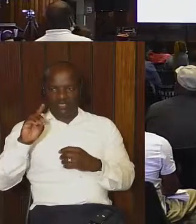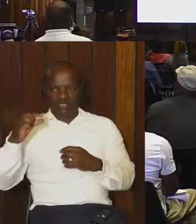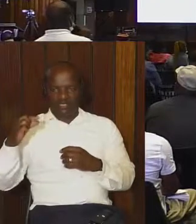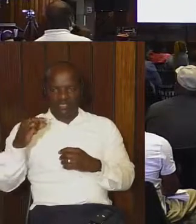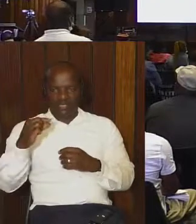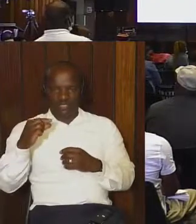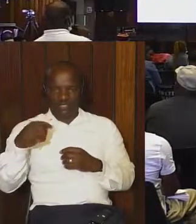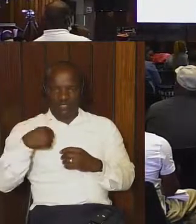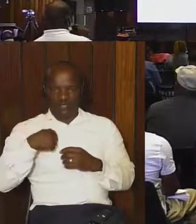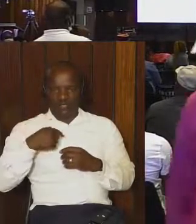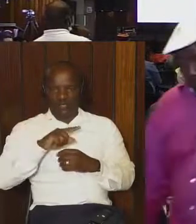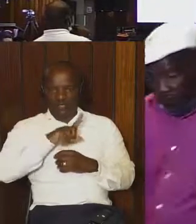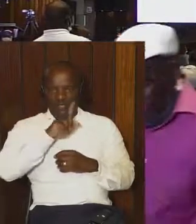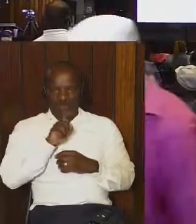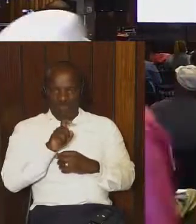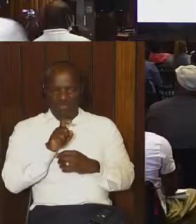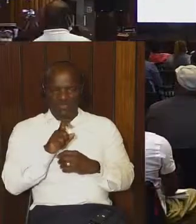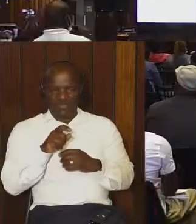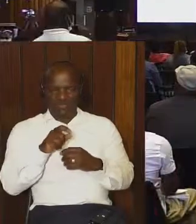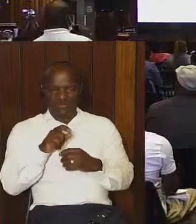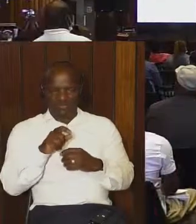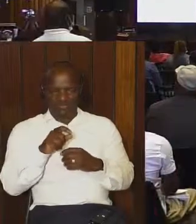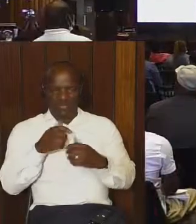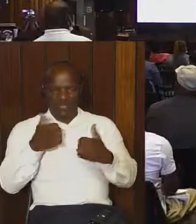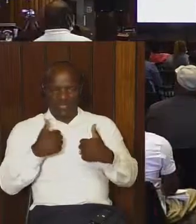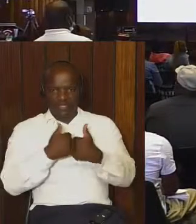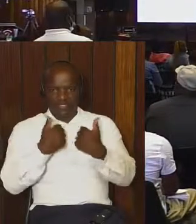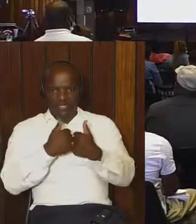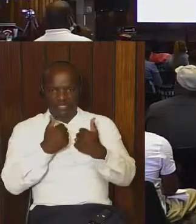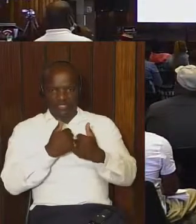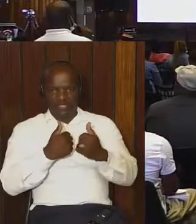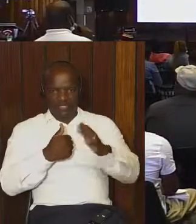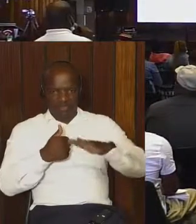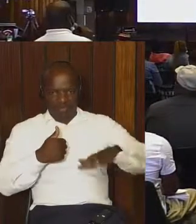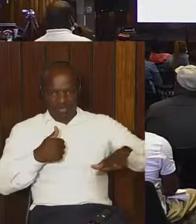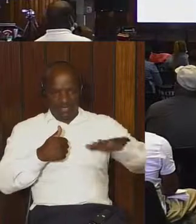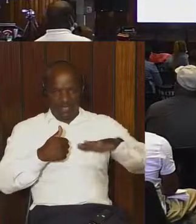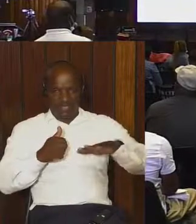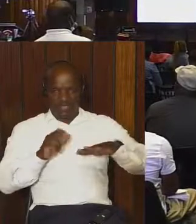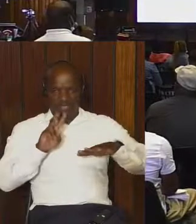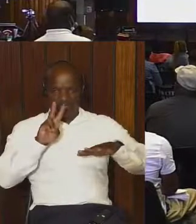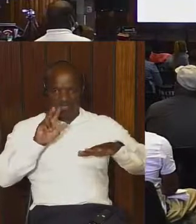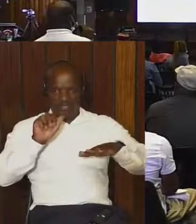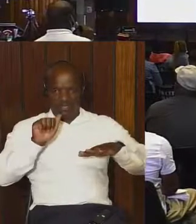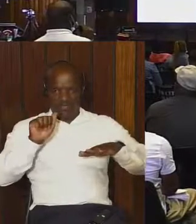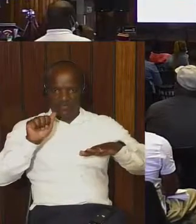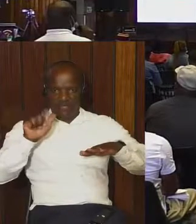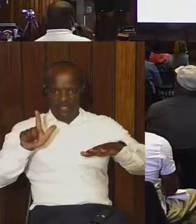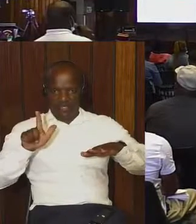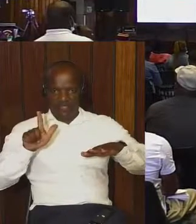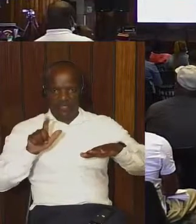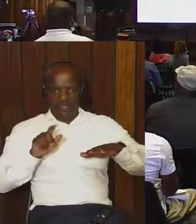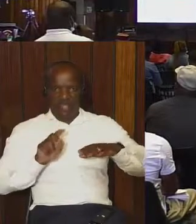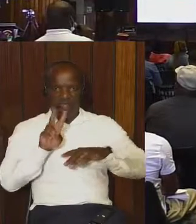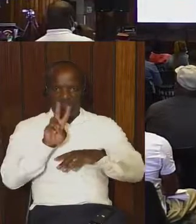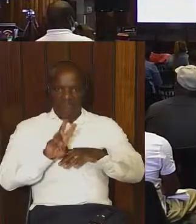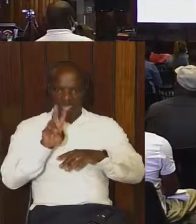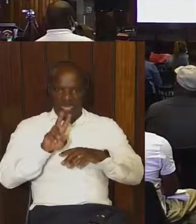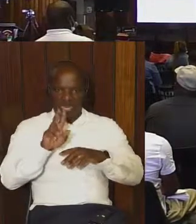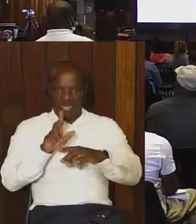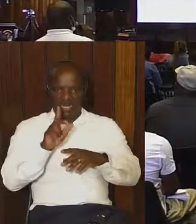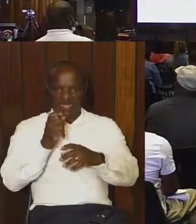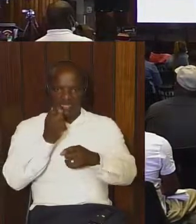And my questions will be based around VAL issues. And let me start with Vereeniging tax rank. I